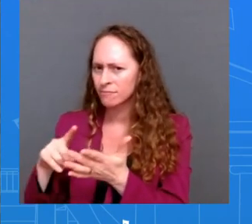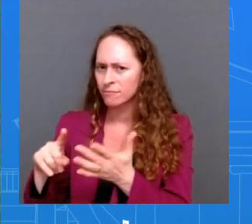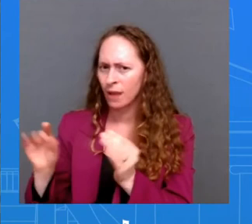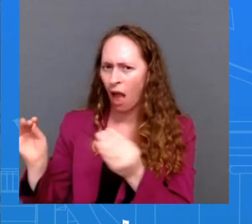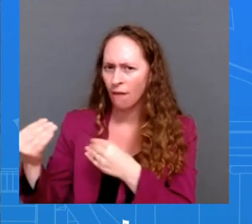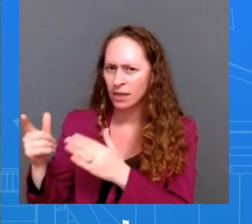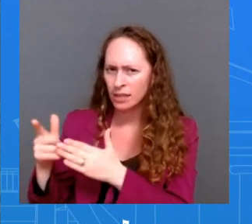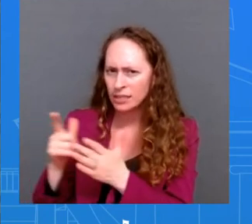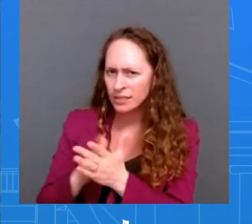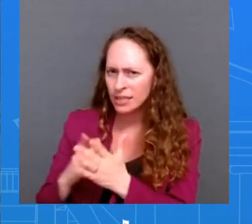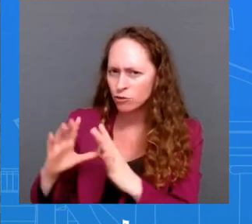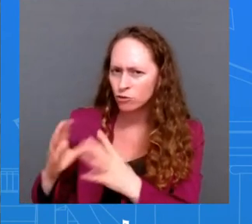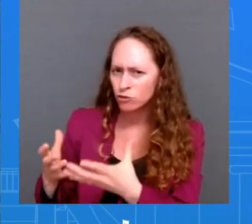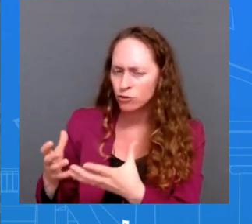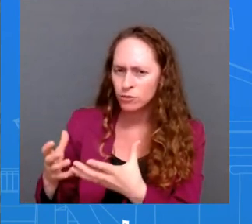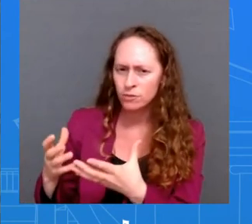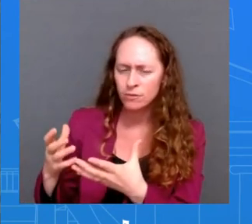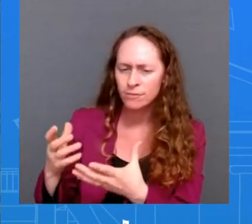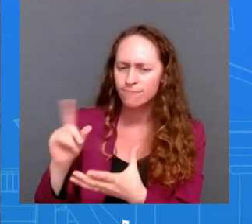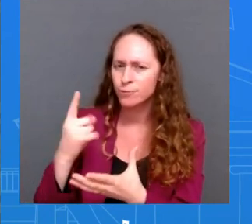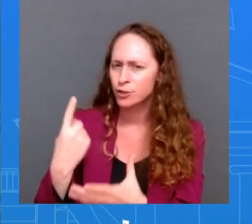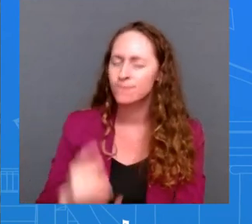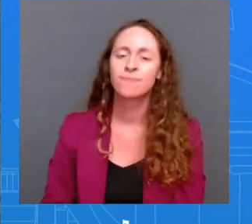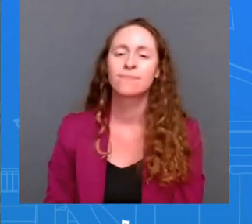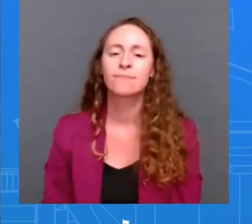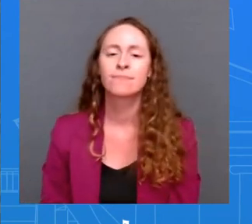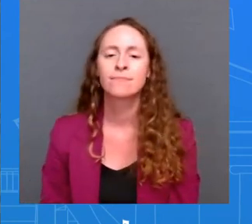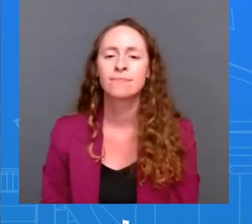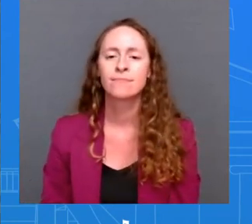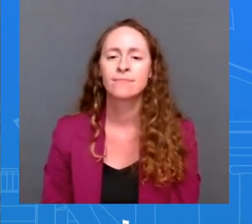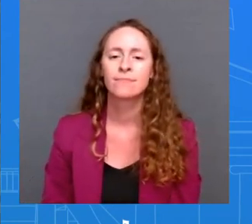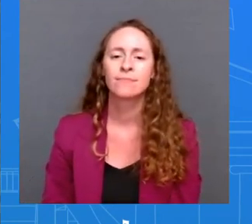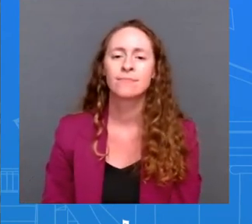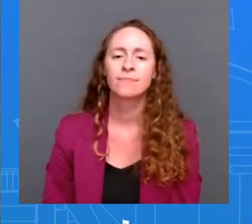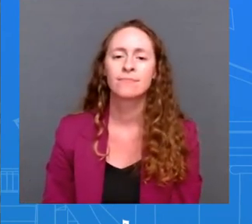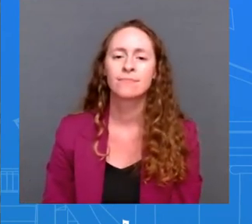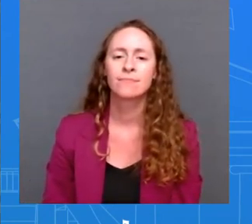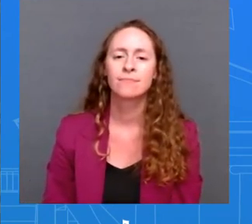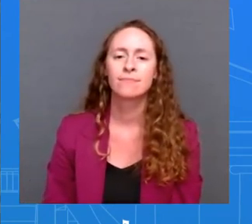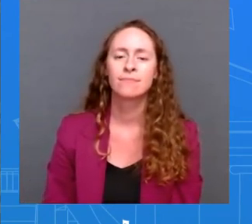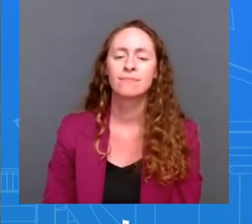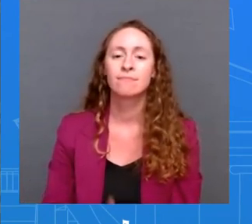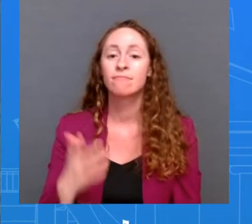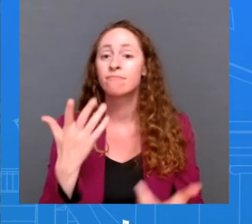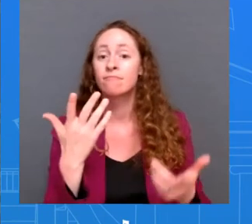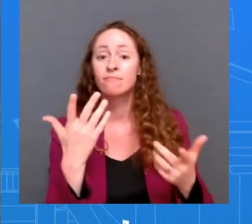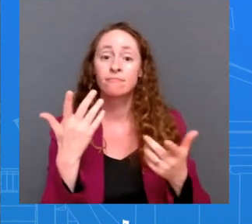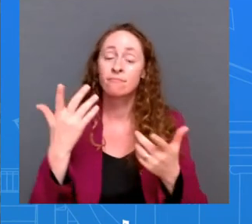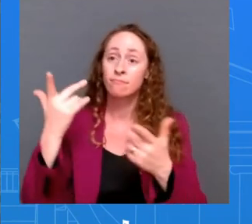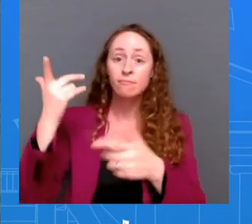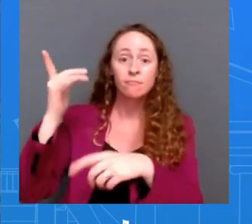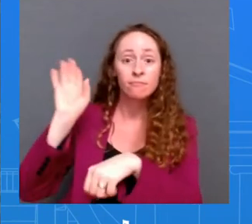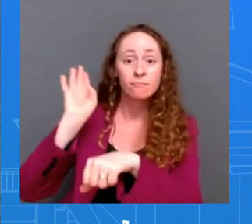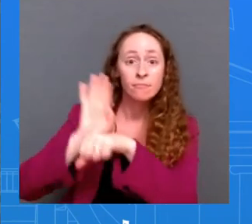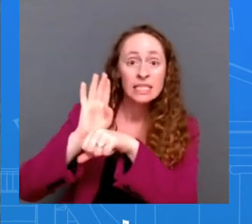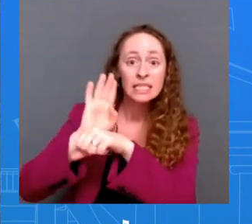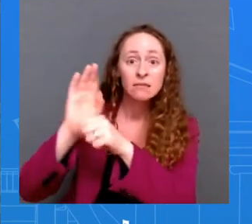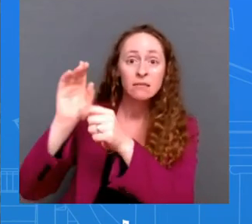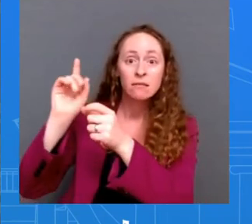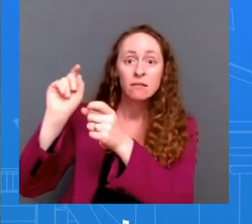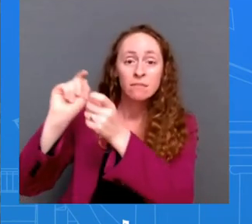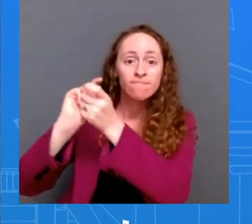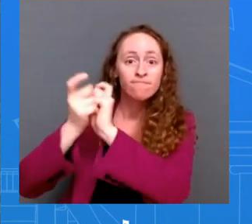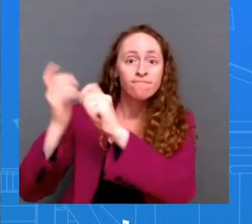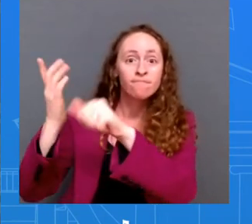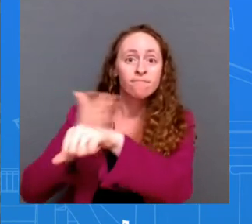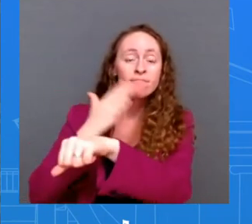you know, reform in the tech industry is something that's very important to the president. We've talked about that many